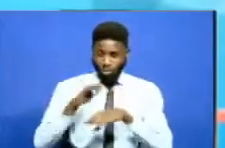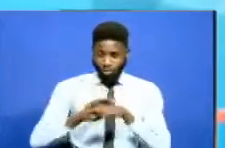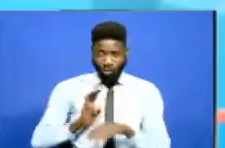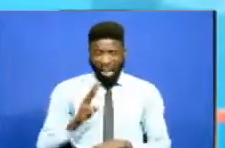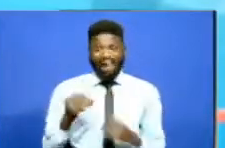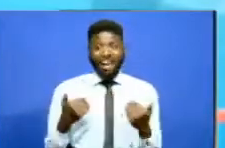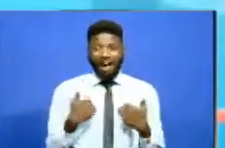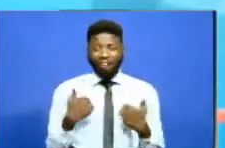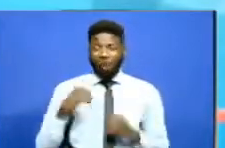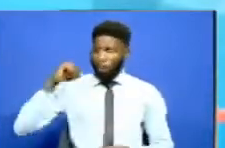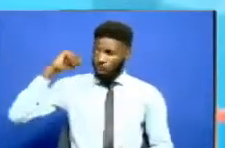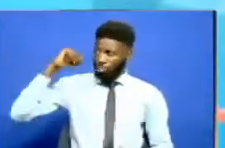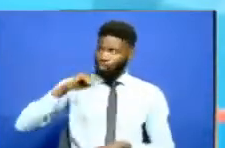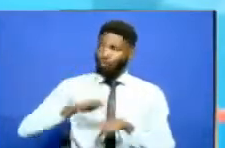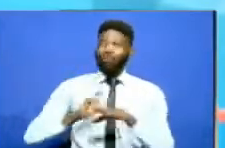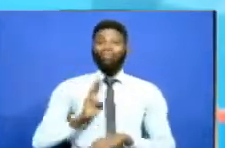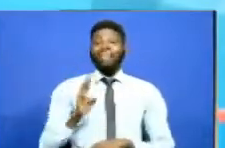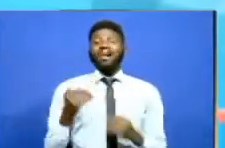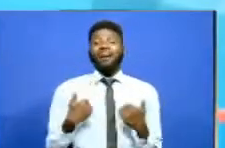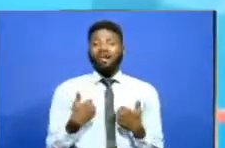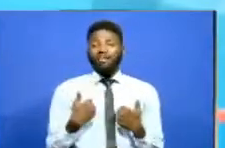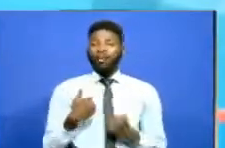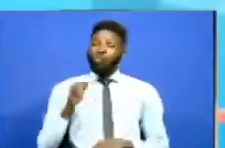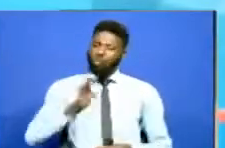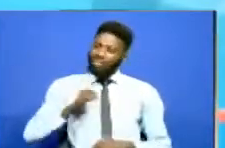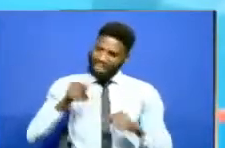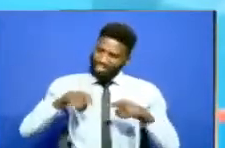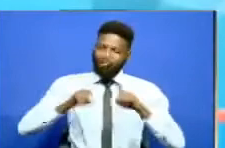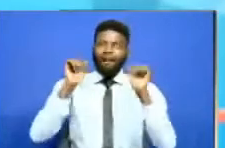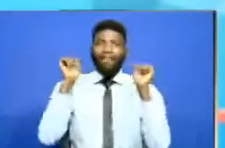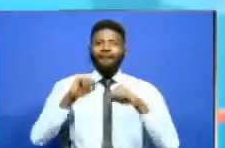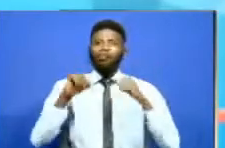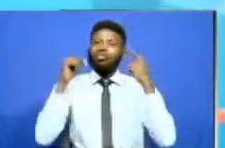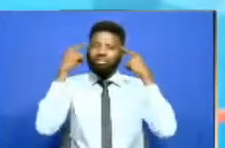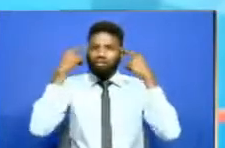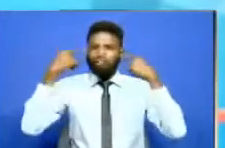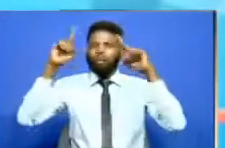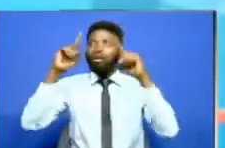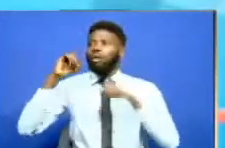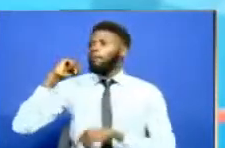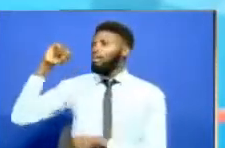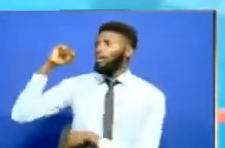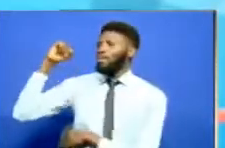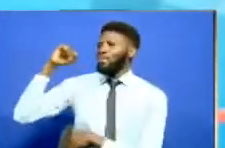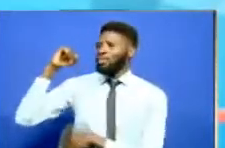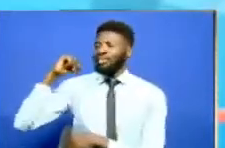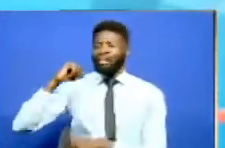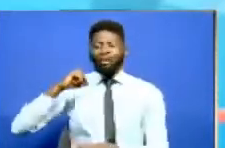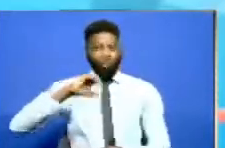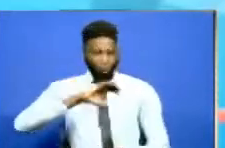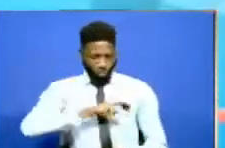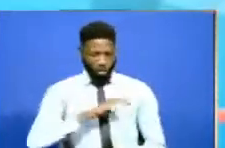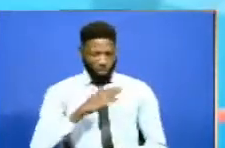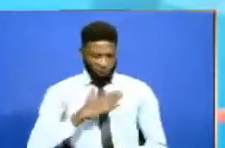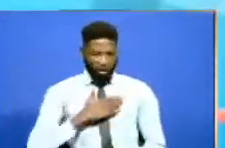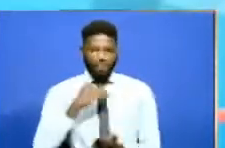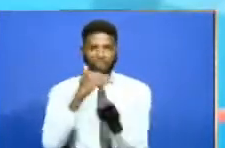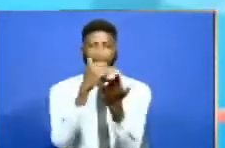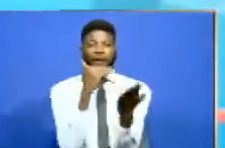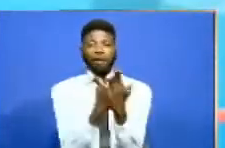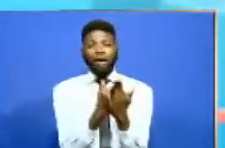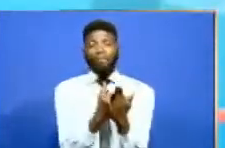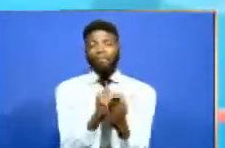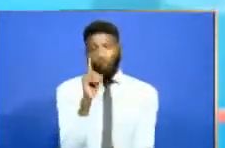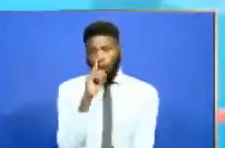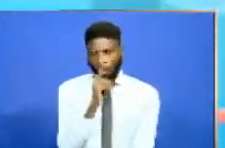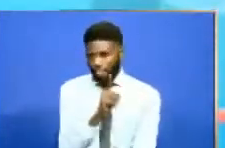there is a political goodwill for women to thrive, even in politics. And for my own initiative back at home, I think I have sat